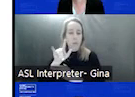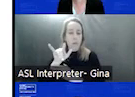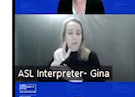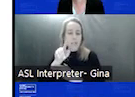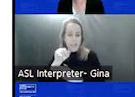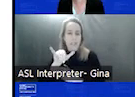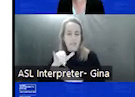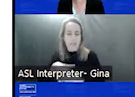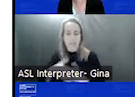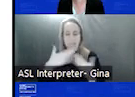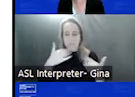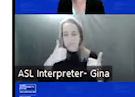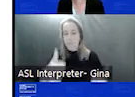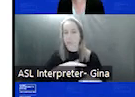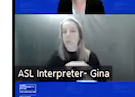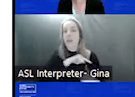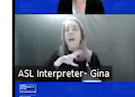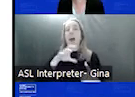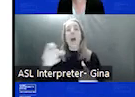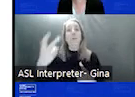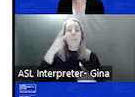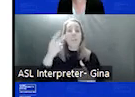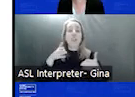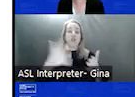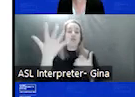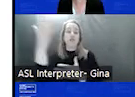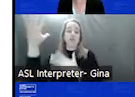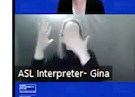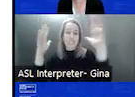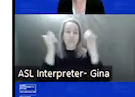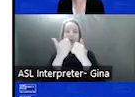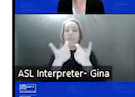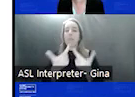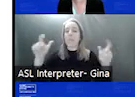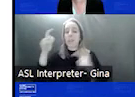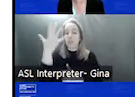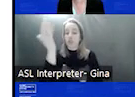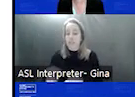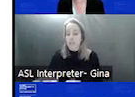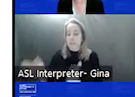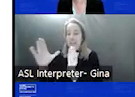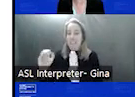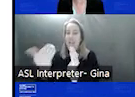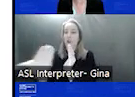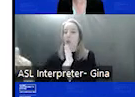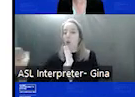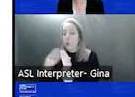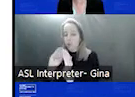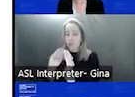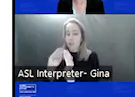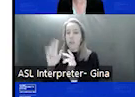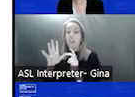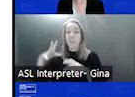I would love to see street trees with large tree pits and tree guards around the periphery of